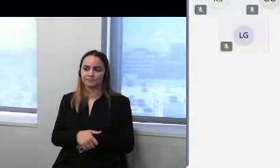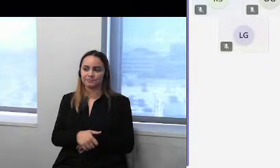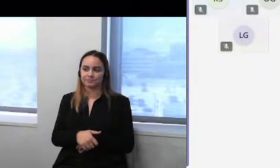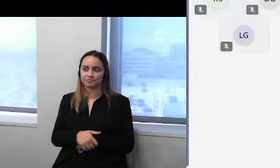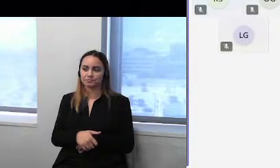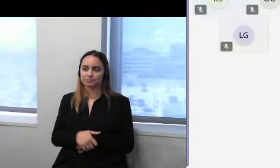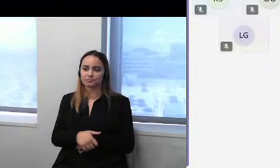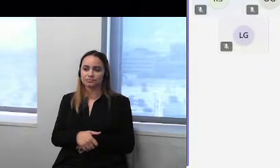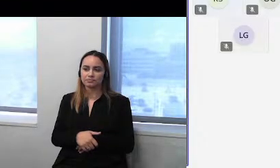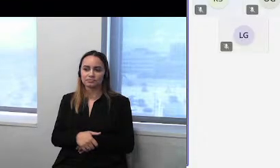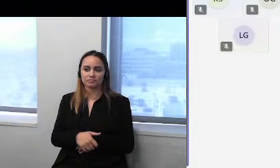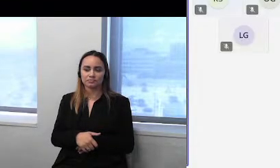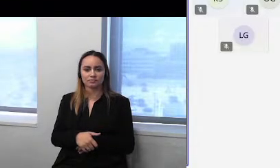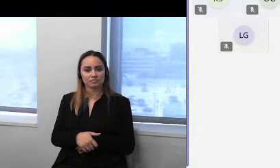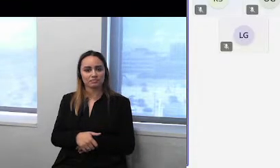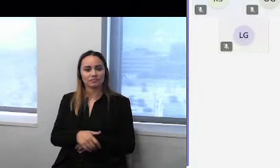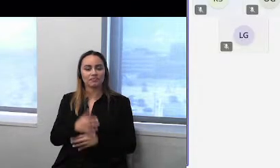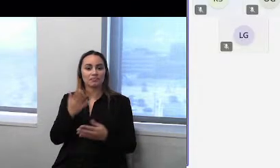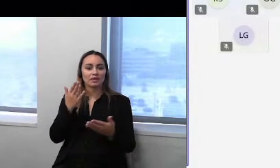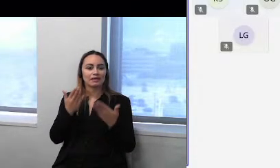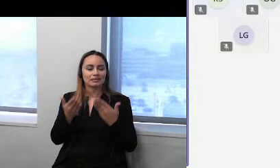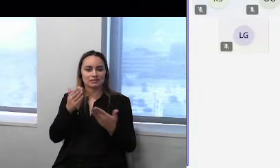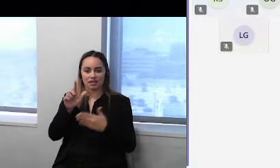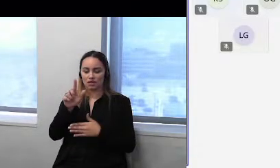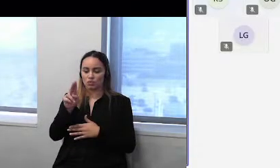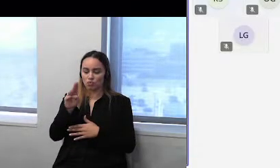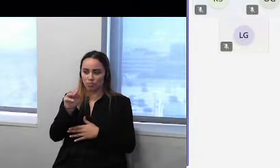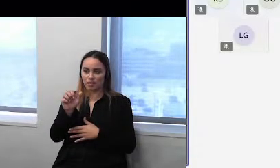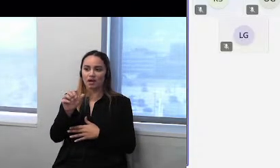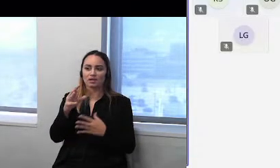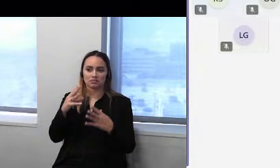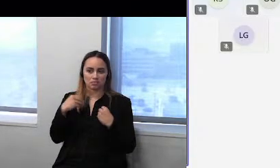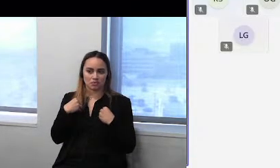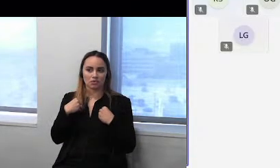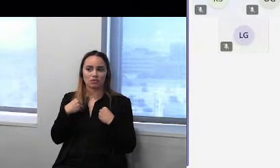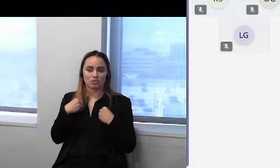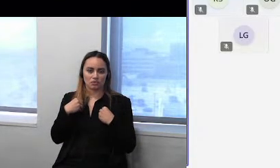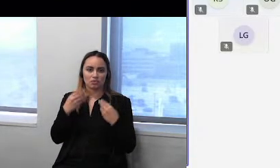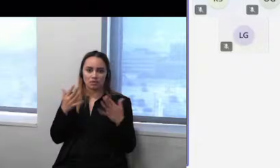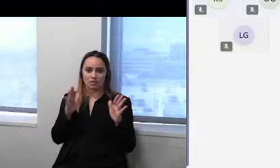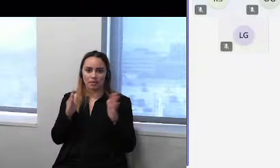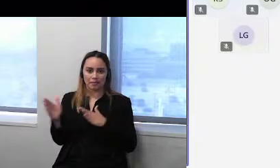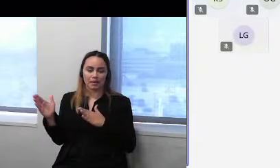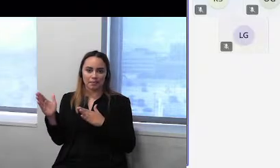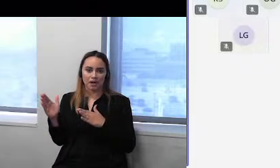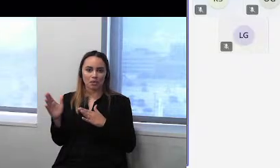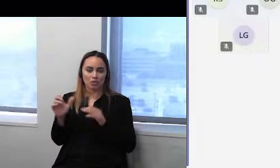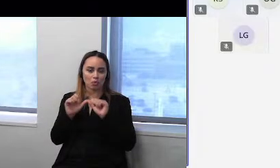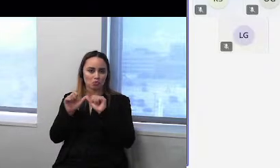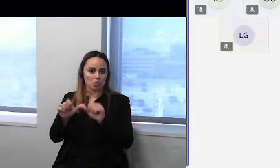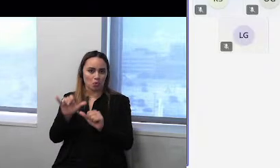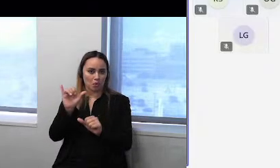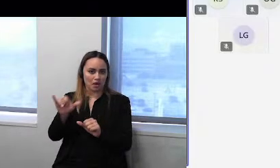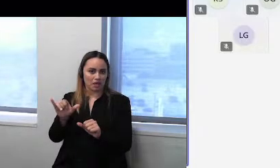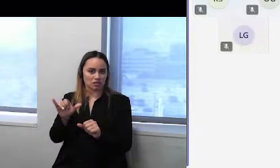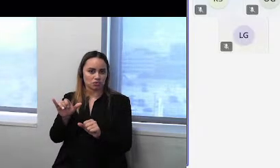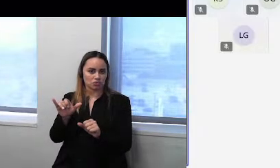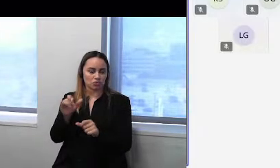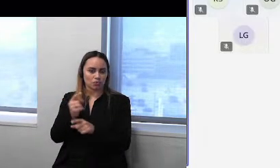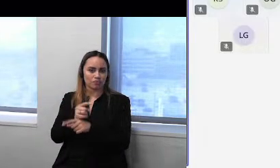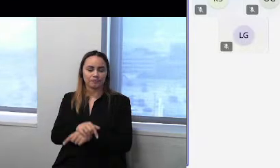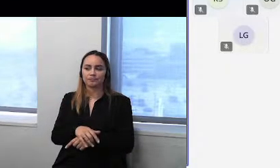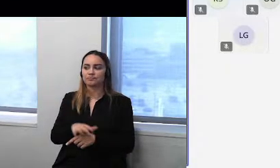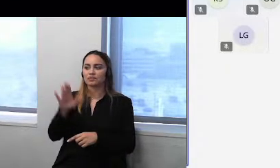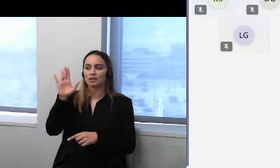So perhaps Luma accepted what PREPA had prepared and continued on with it? It calls for speculation. Objection.